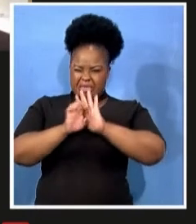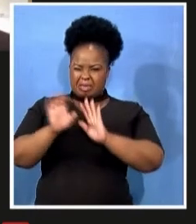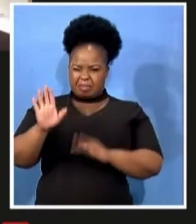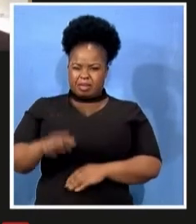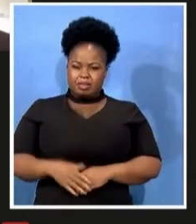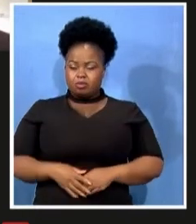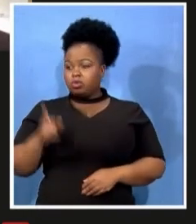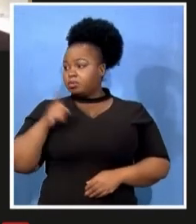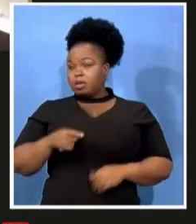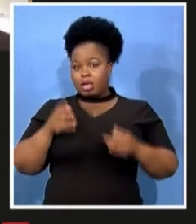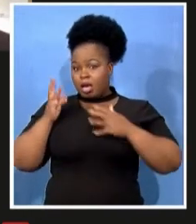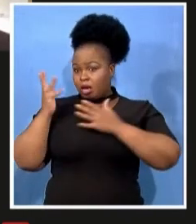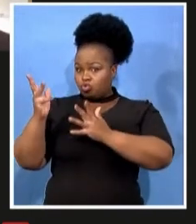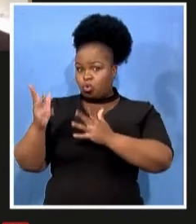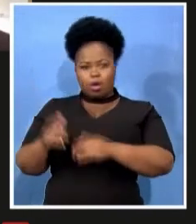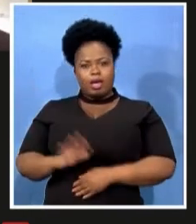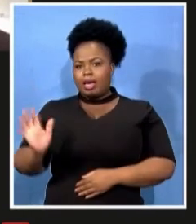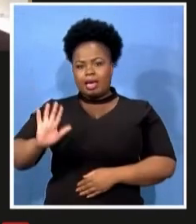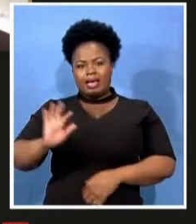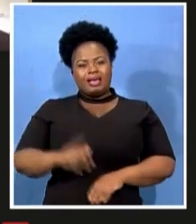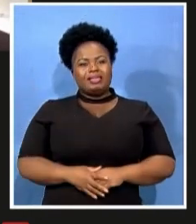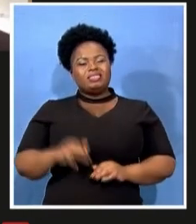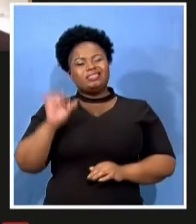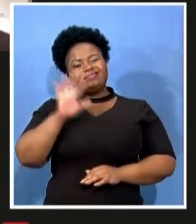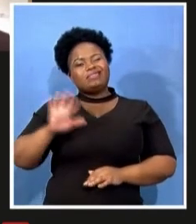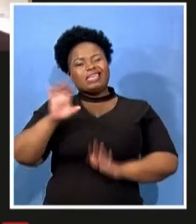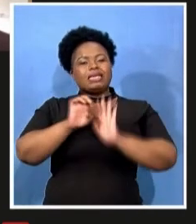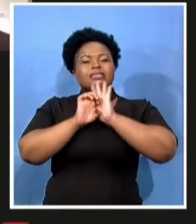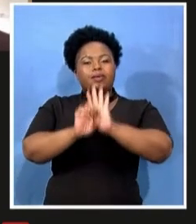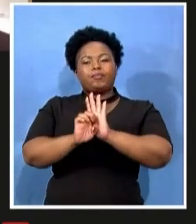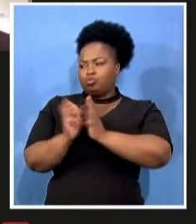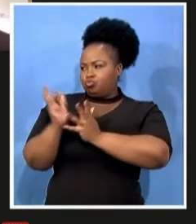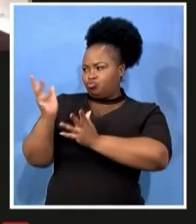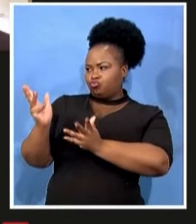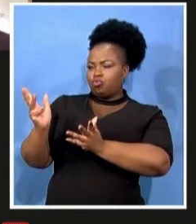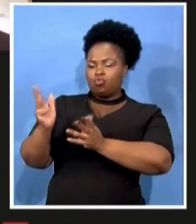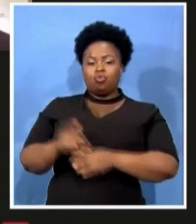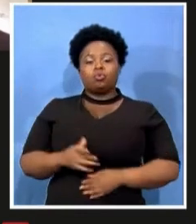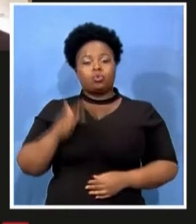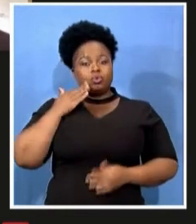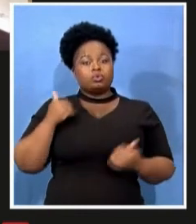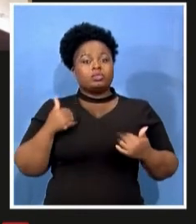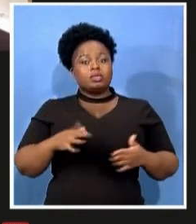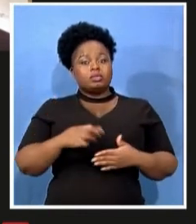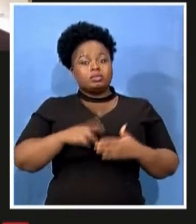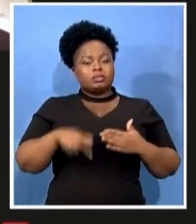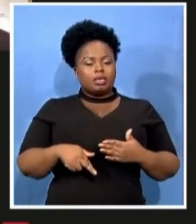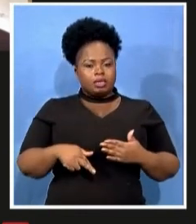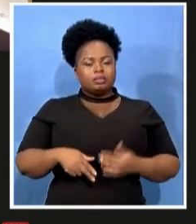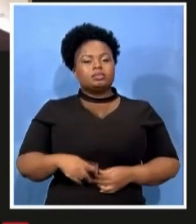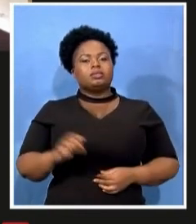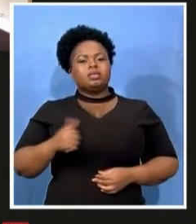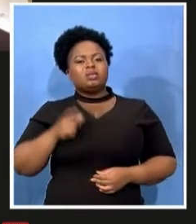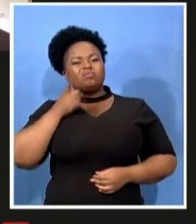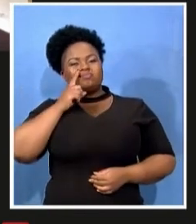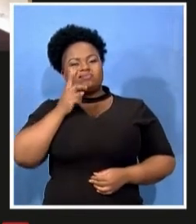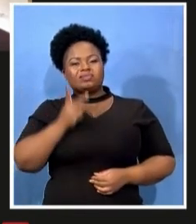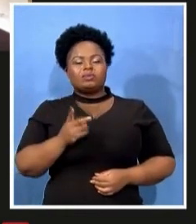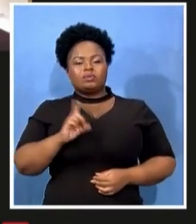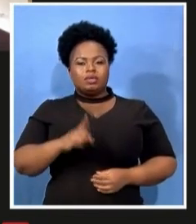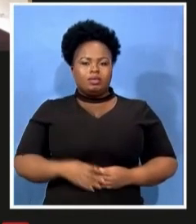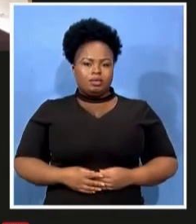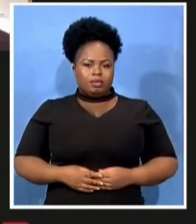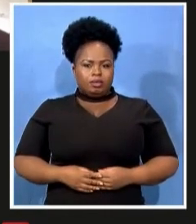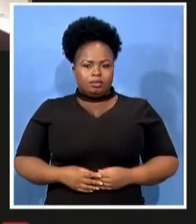but just to give you a sense as to, at the start, when the results came out, what were we looking at? So we then use that to guide what